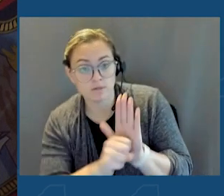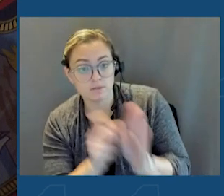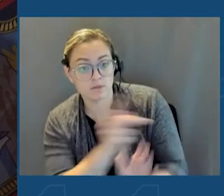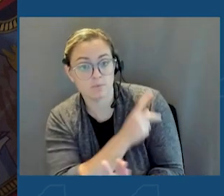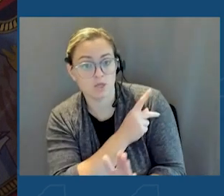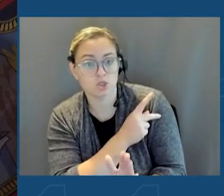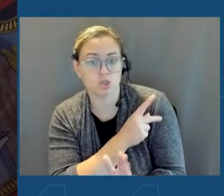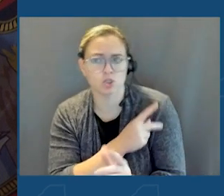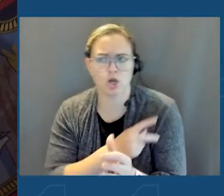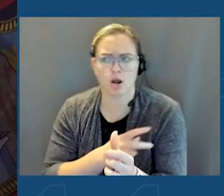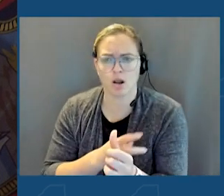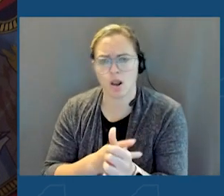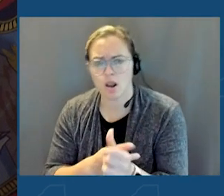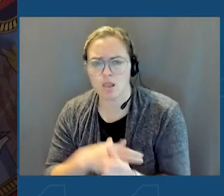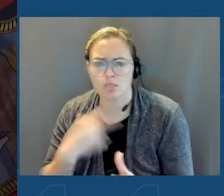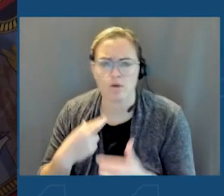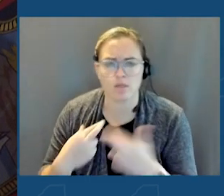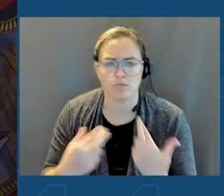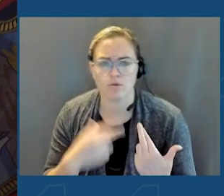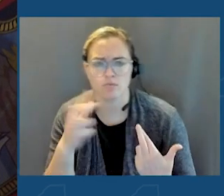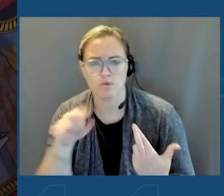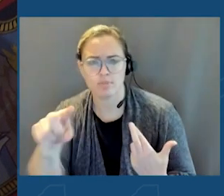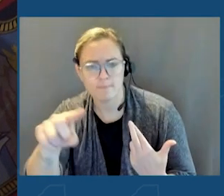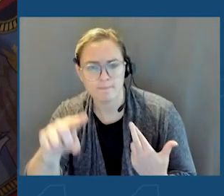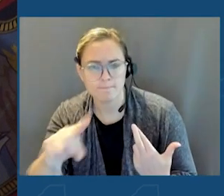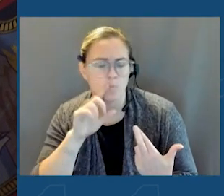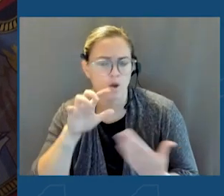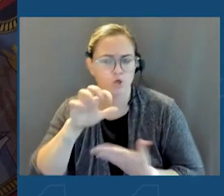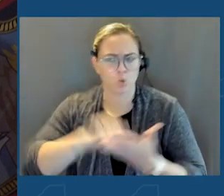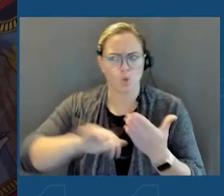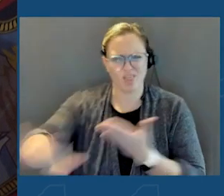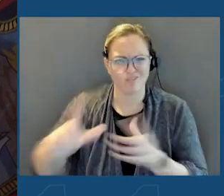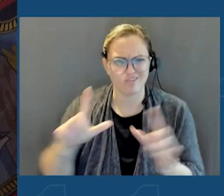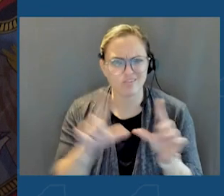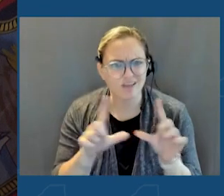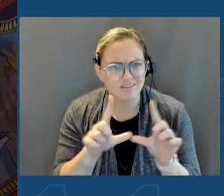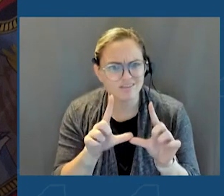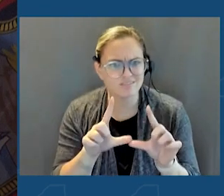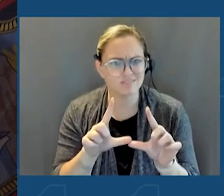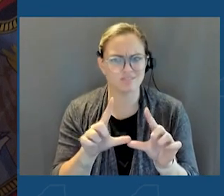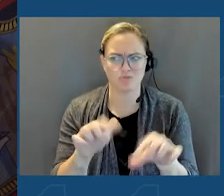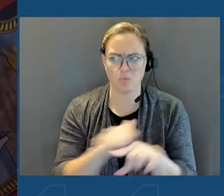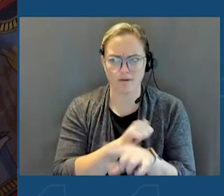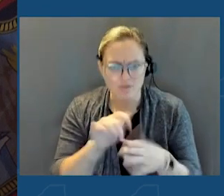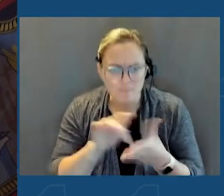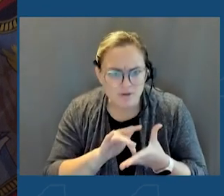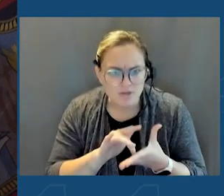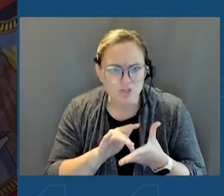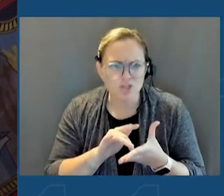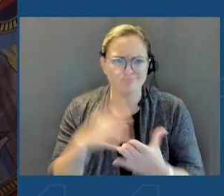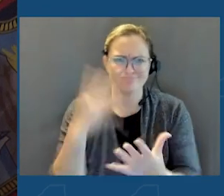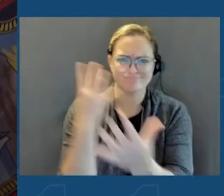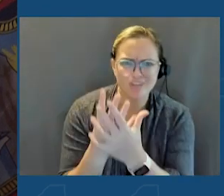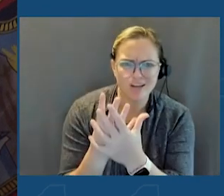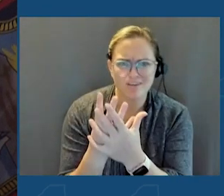well. They want to strip them of their medical licenses, sue them, throw them in jail, even convict them of